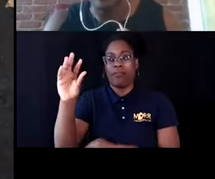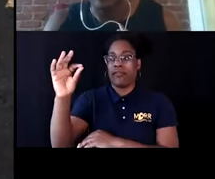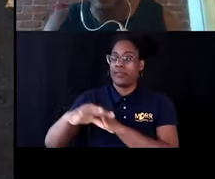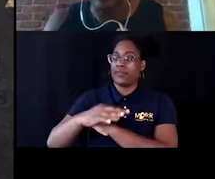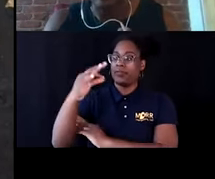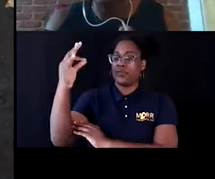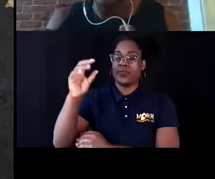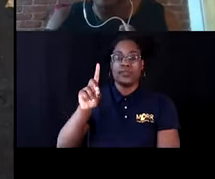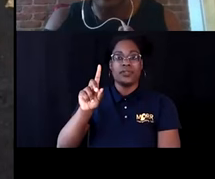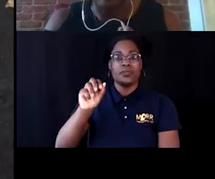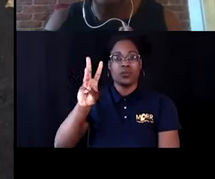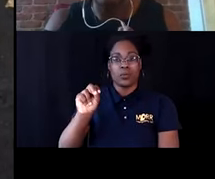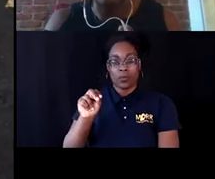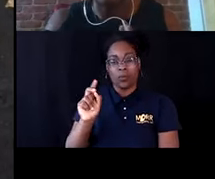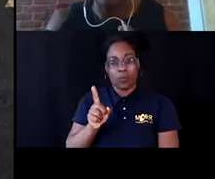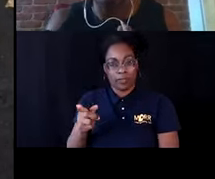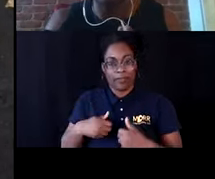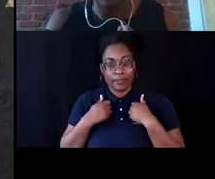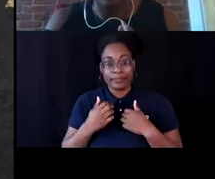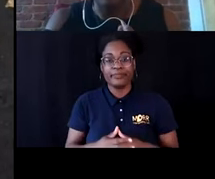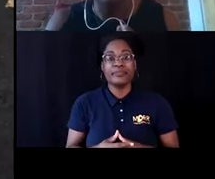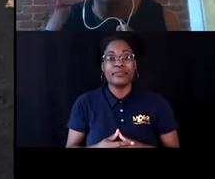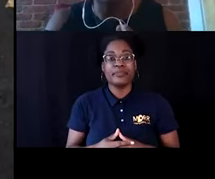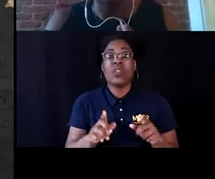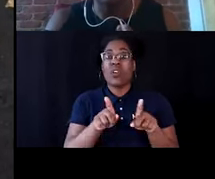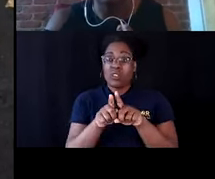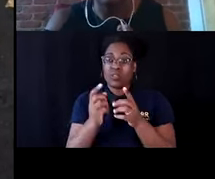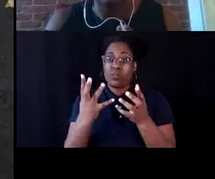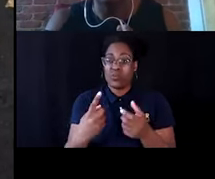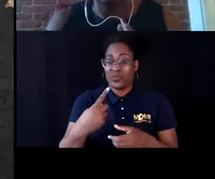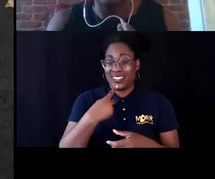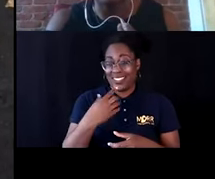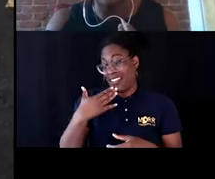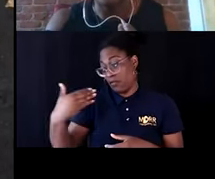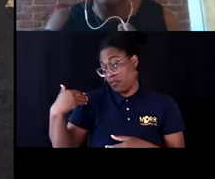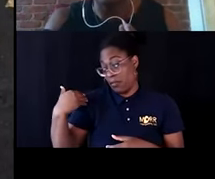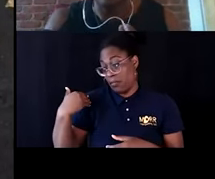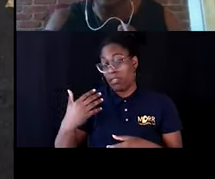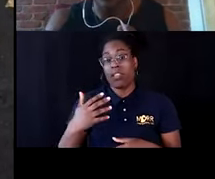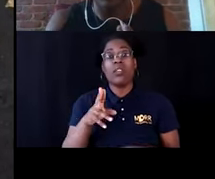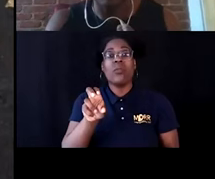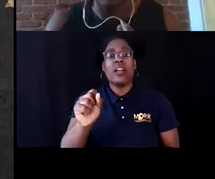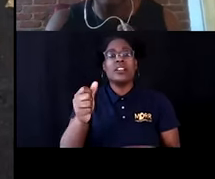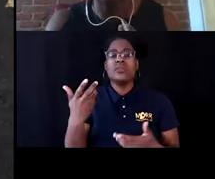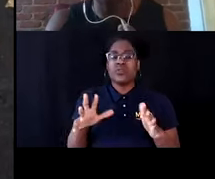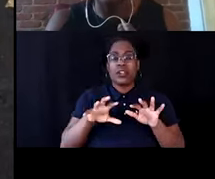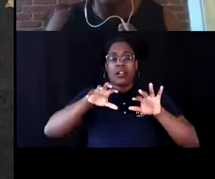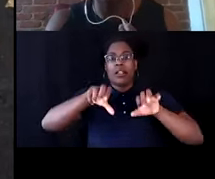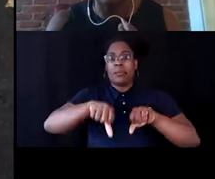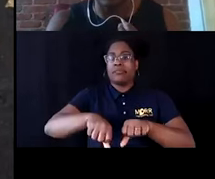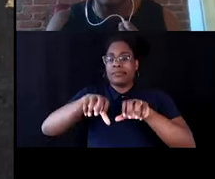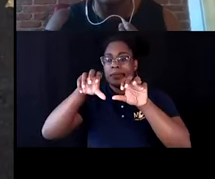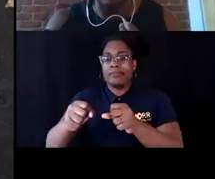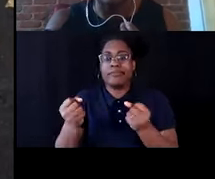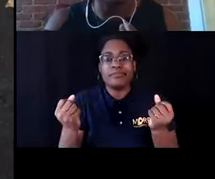that someone is saying, thank you, Melissa, is that we cannot forget that the United States has acquired lots of colonial territories that are